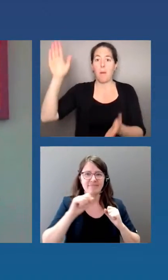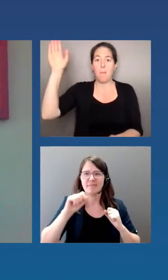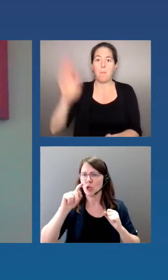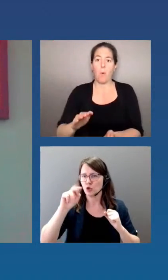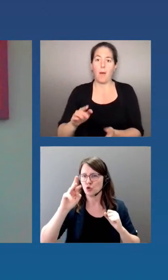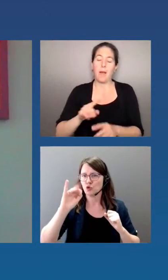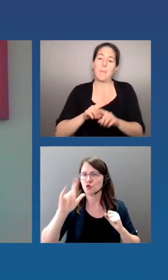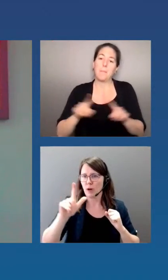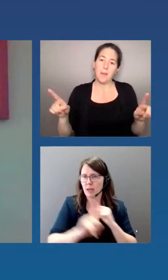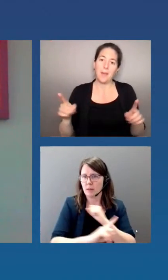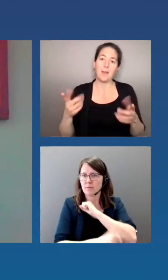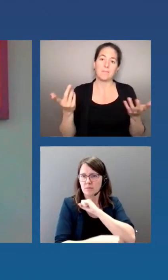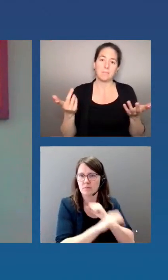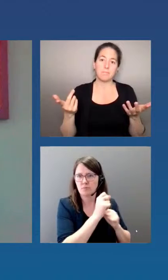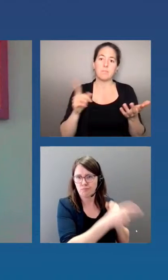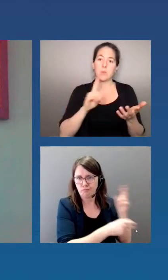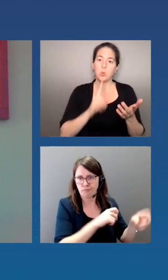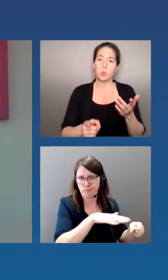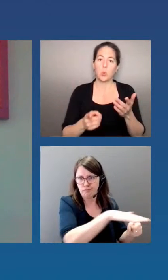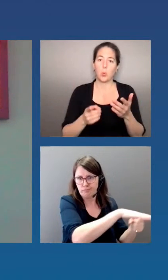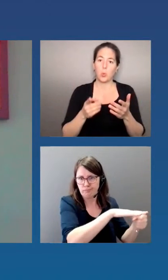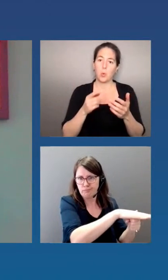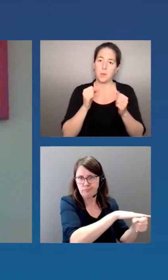Great, thanks, Councillor. Thanks, staff.